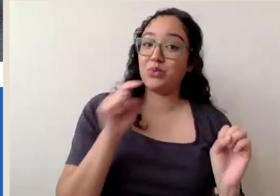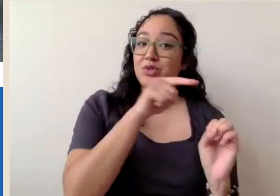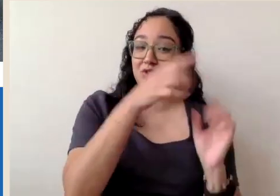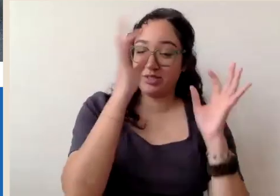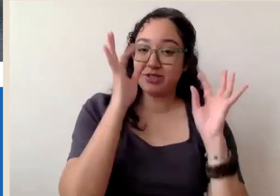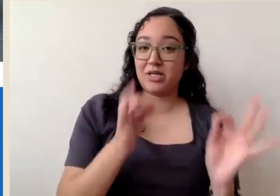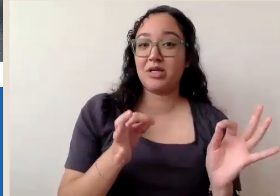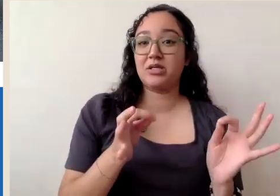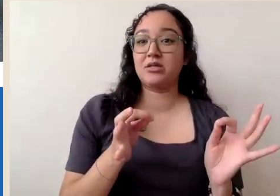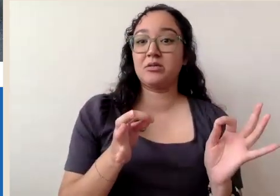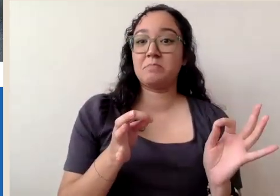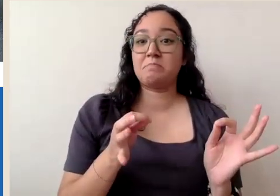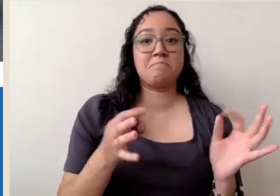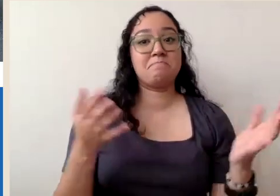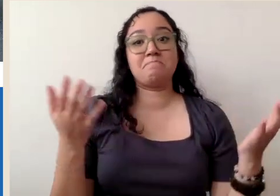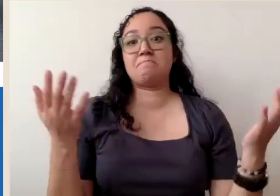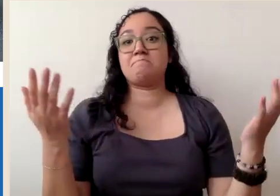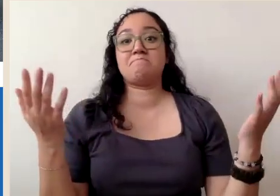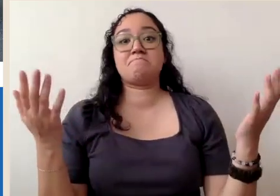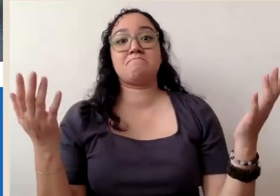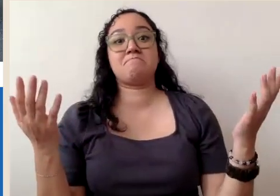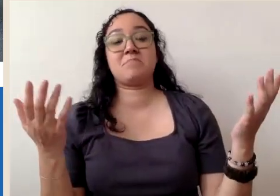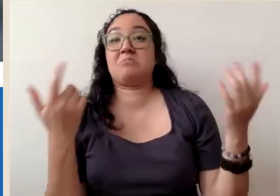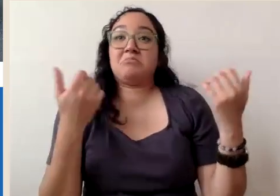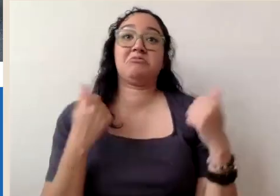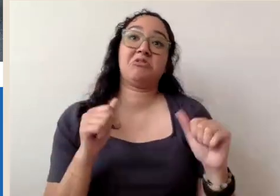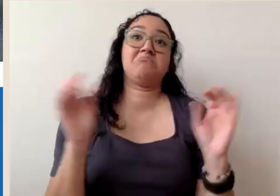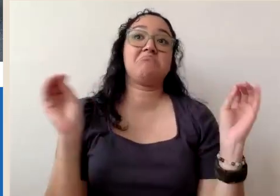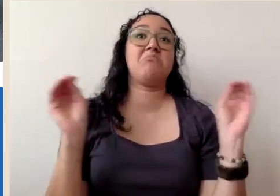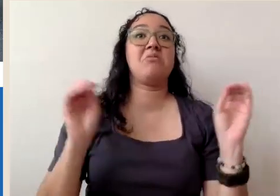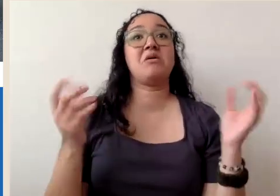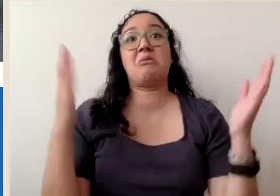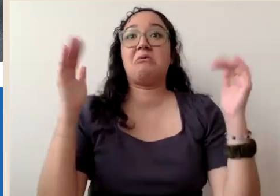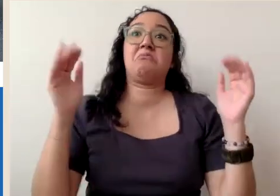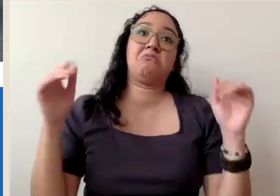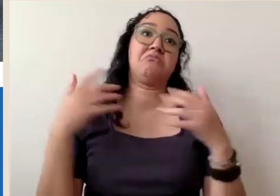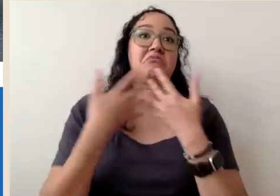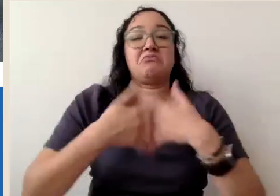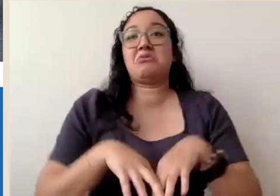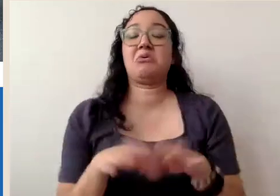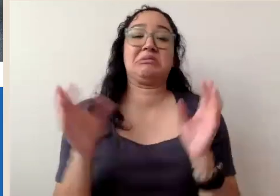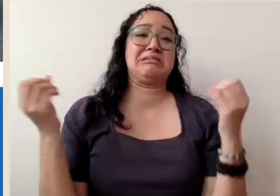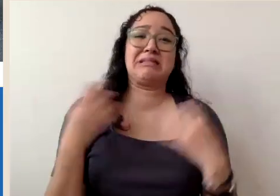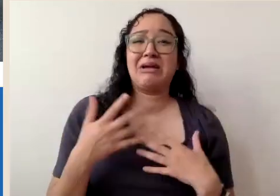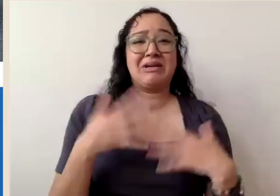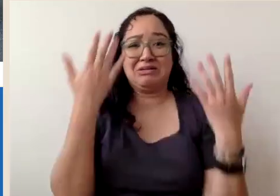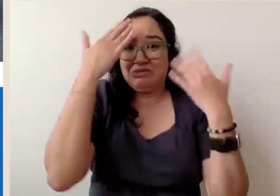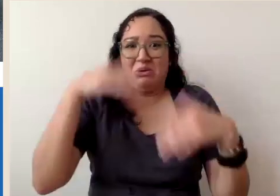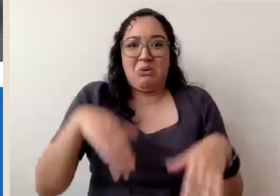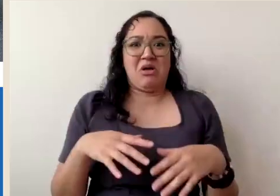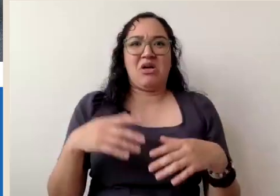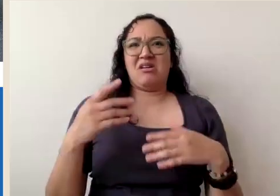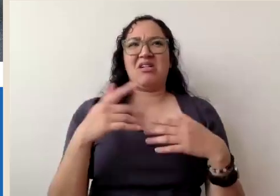that she was just going to not do anything and hope it works out. She was very scared. She didn't know what to do. She didn't know what it looked like to